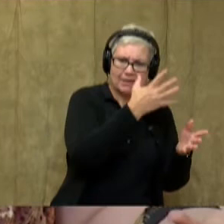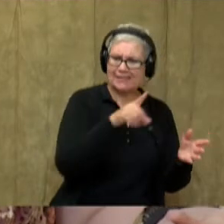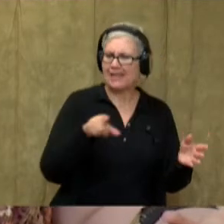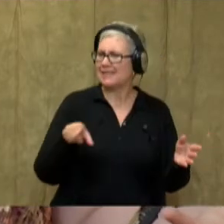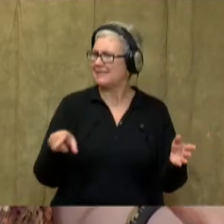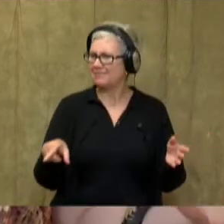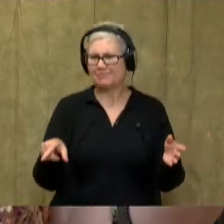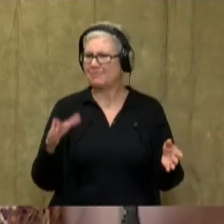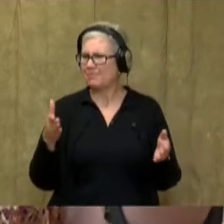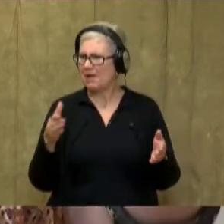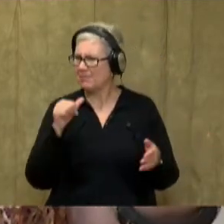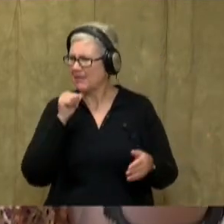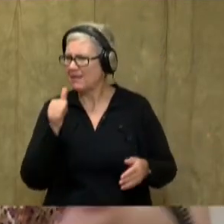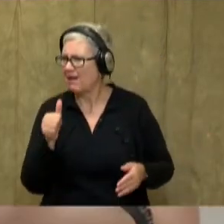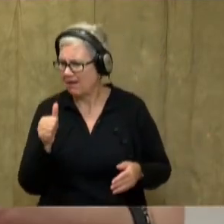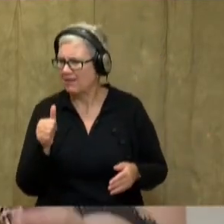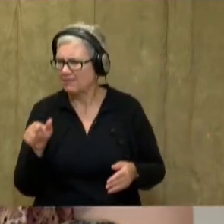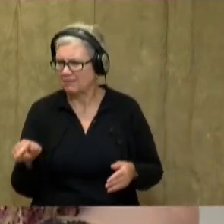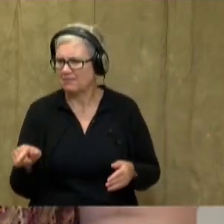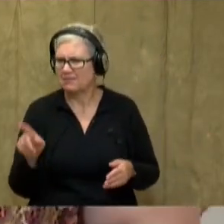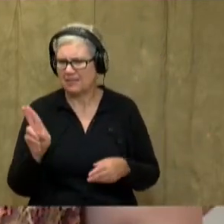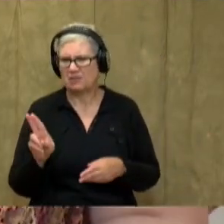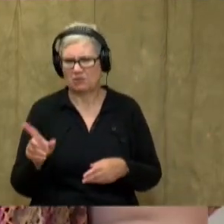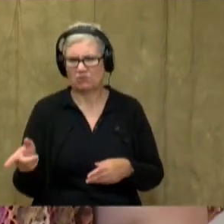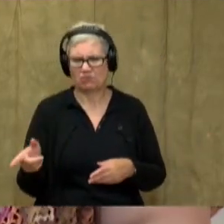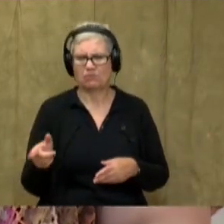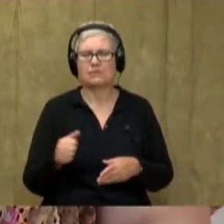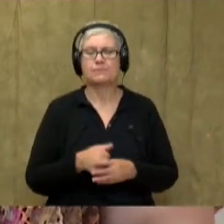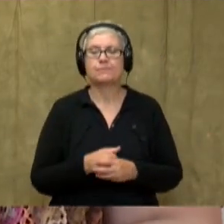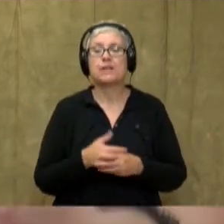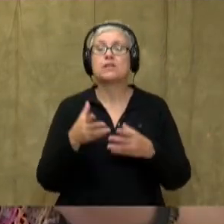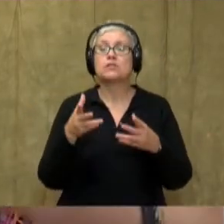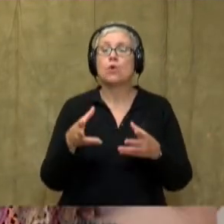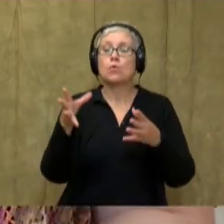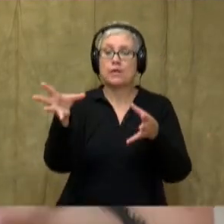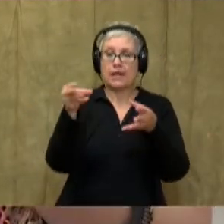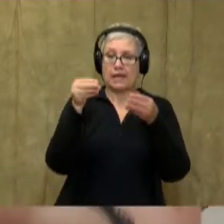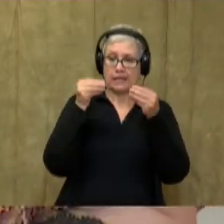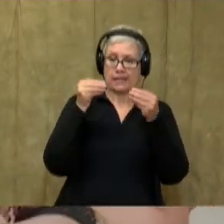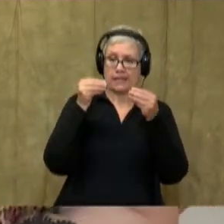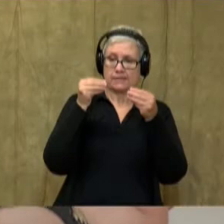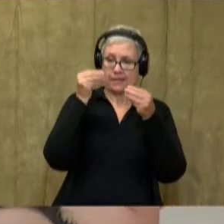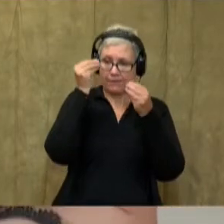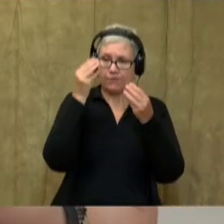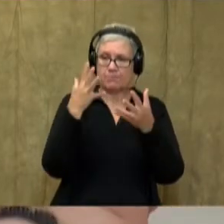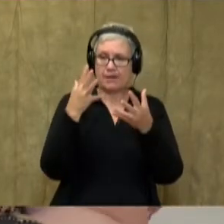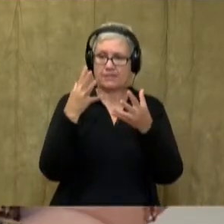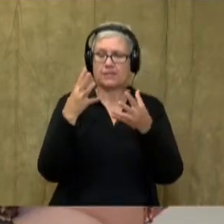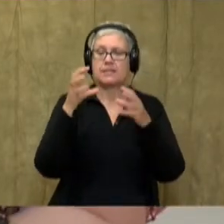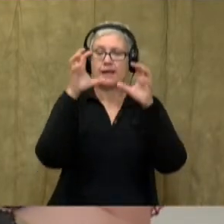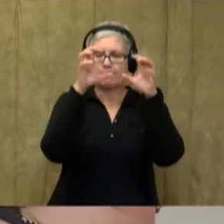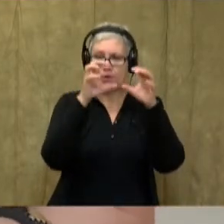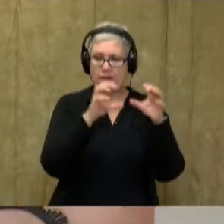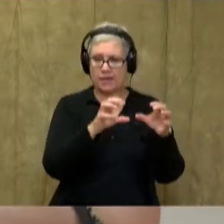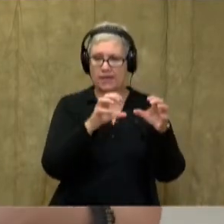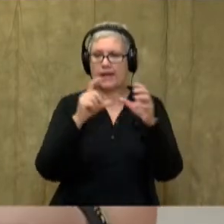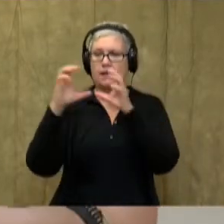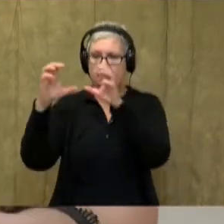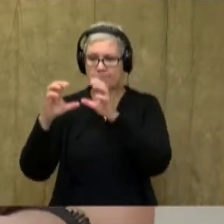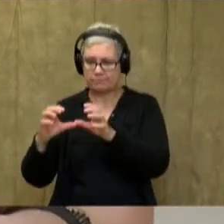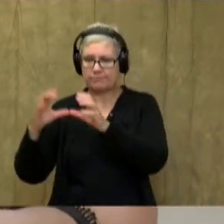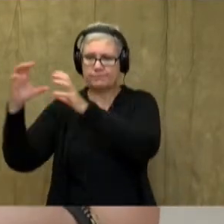information. But we need to learn to take that information that we're given and organize it into manageable chunks. So